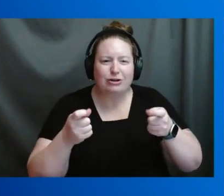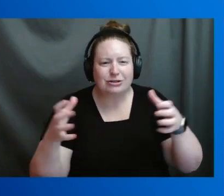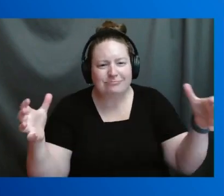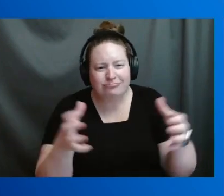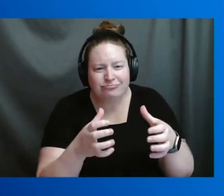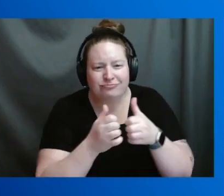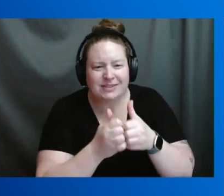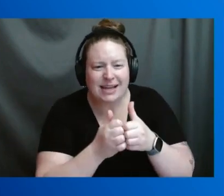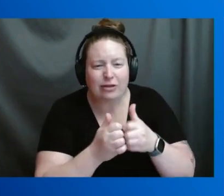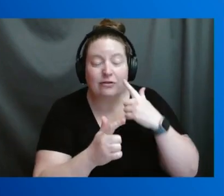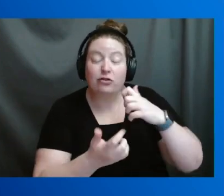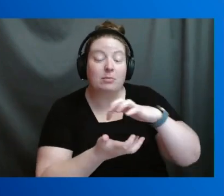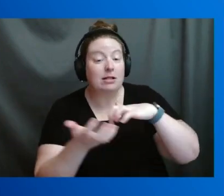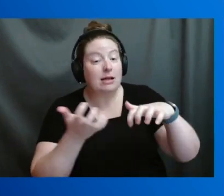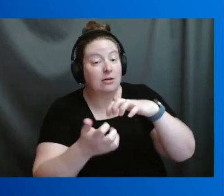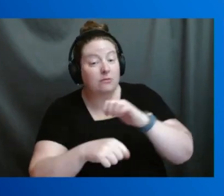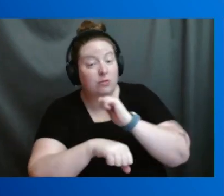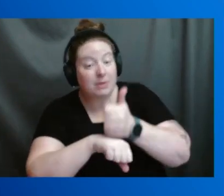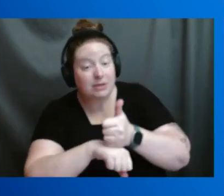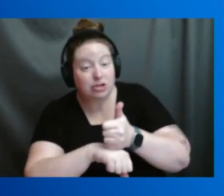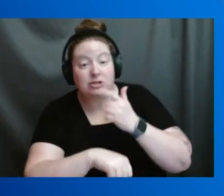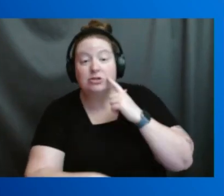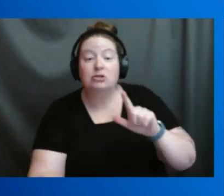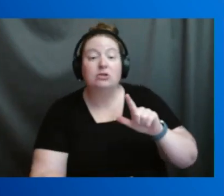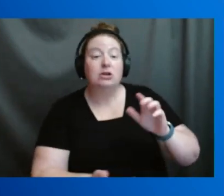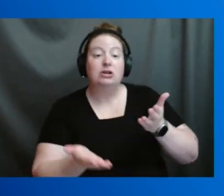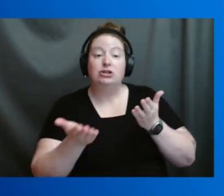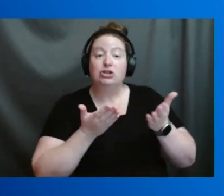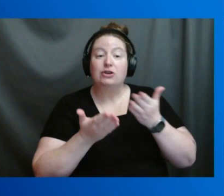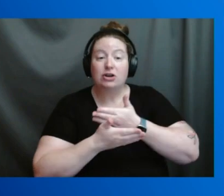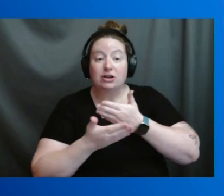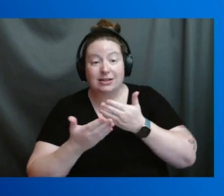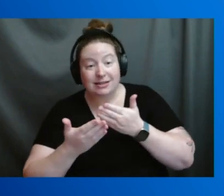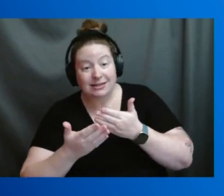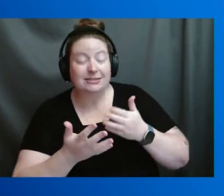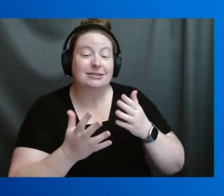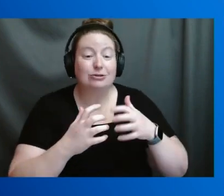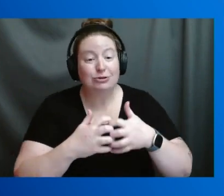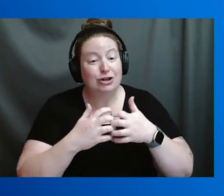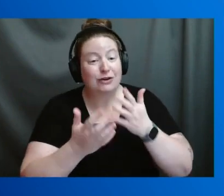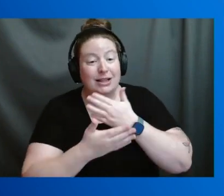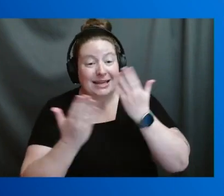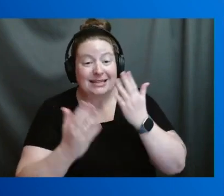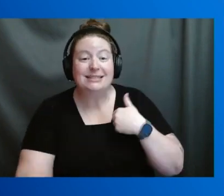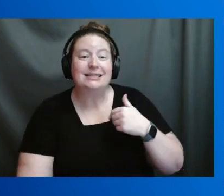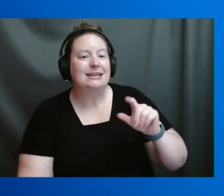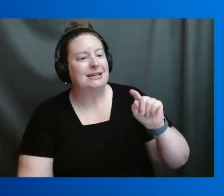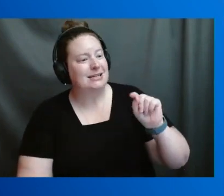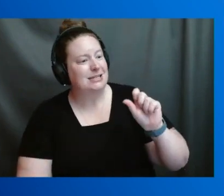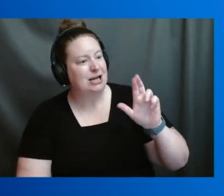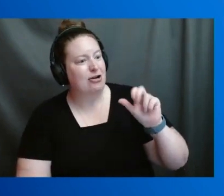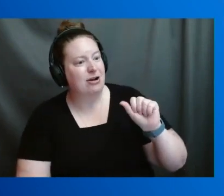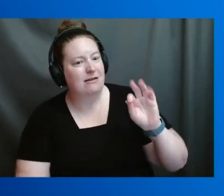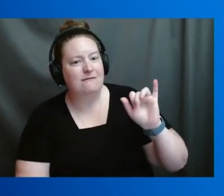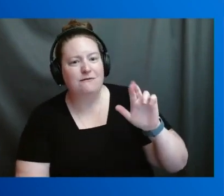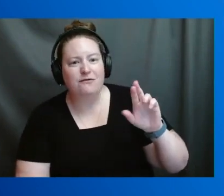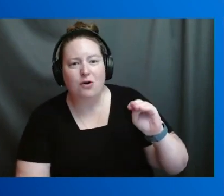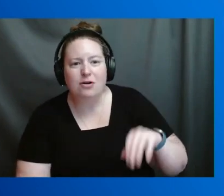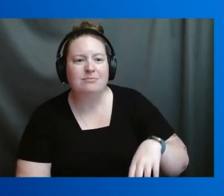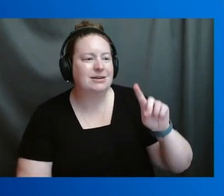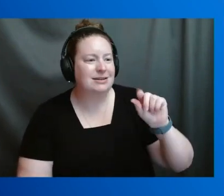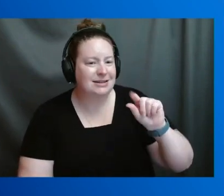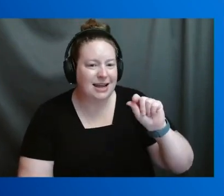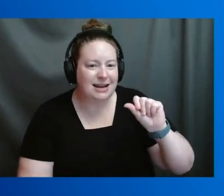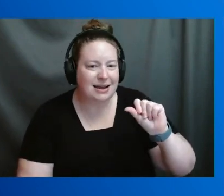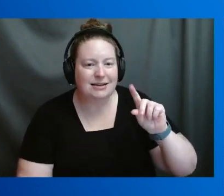CloudFormation to things like the serverless application model, or to our ecosystem partners like Terraform and Datadog and others, you have a plethora of